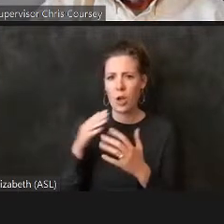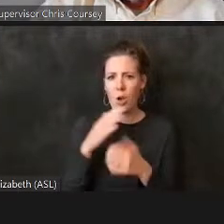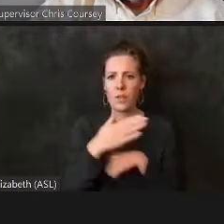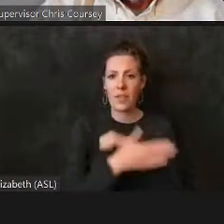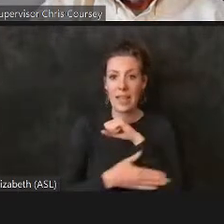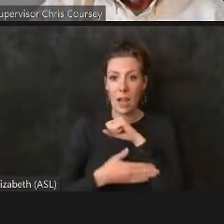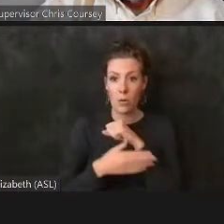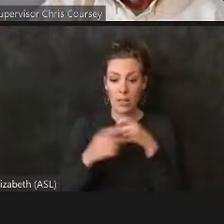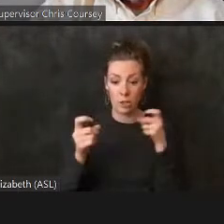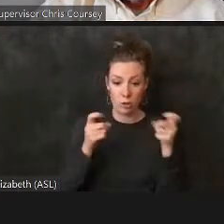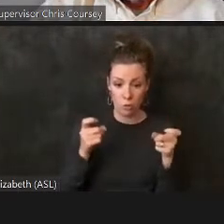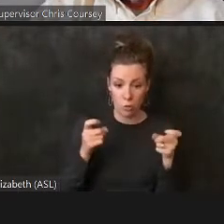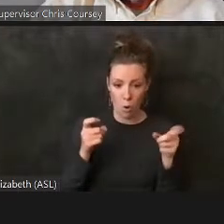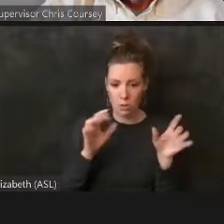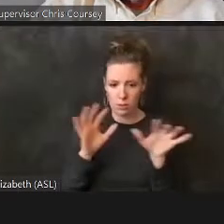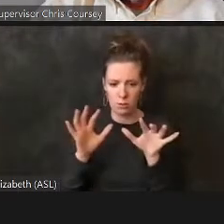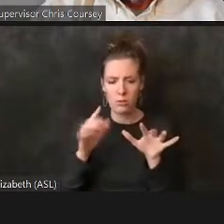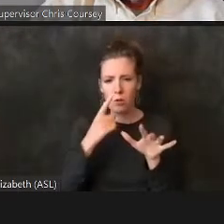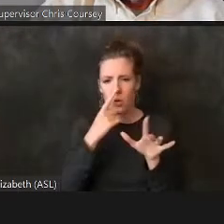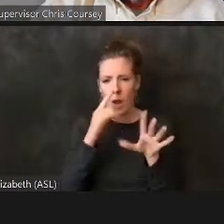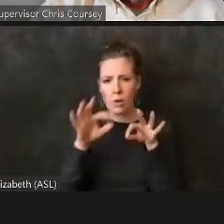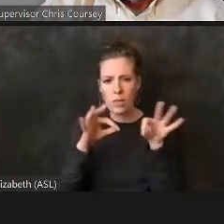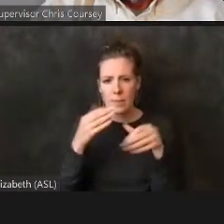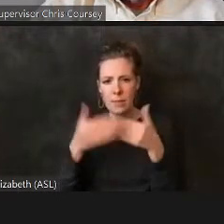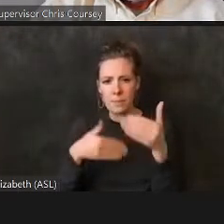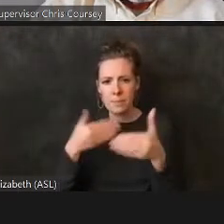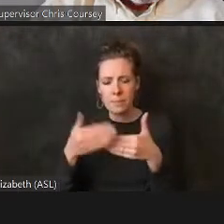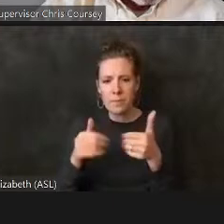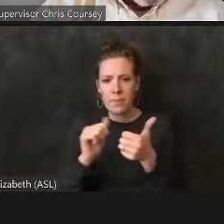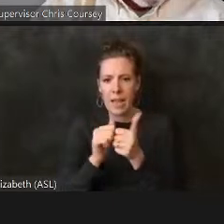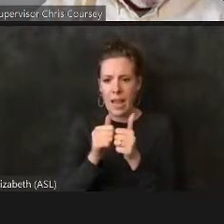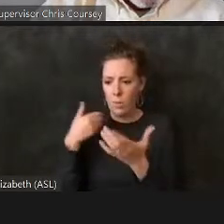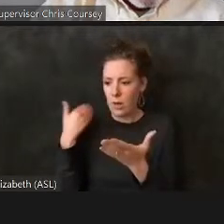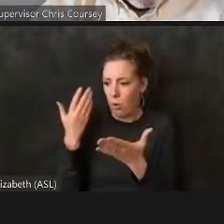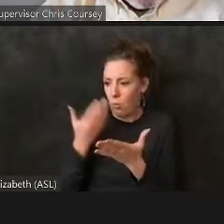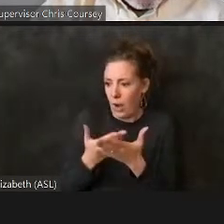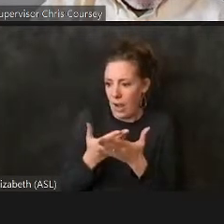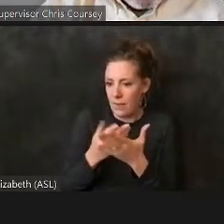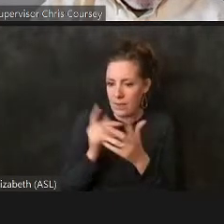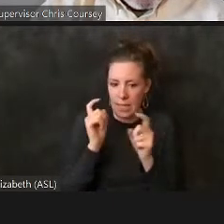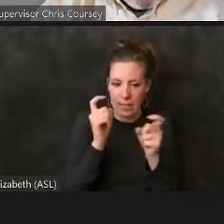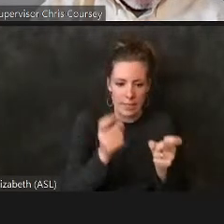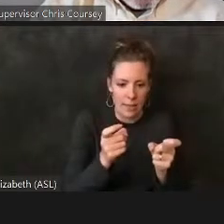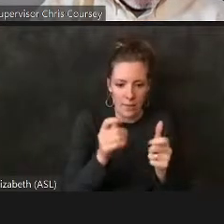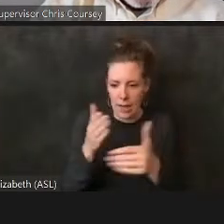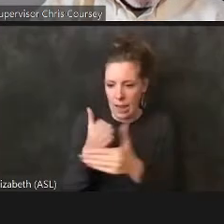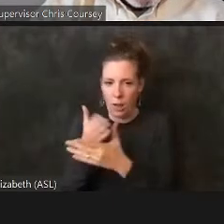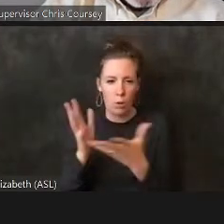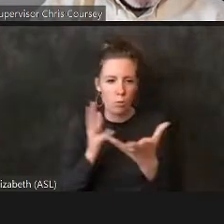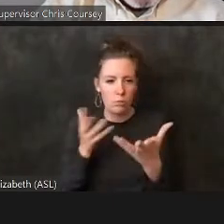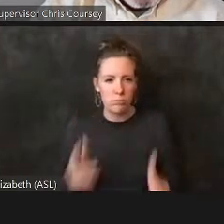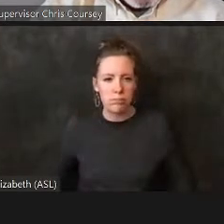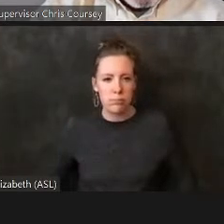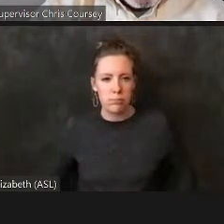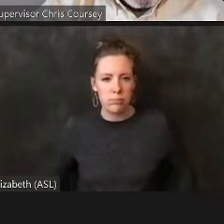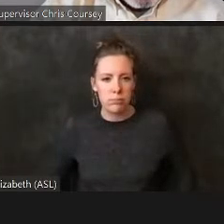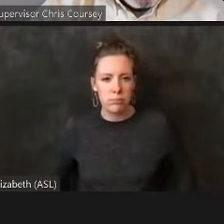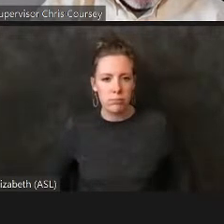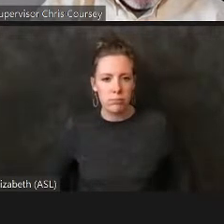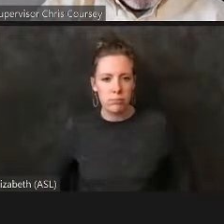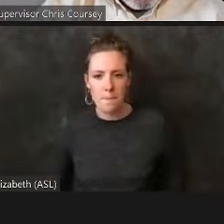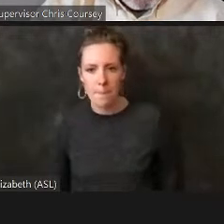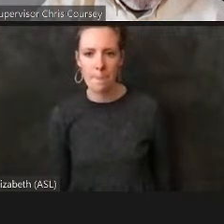the distribution. Can you explain that process of sort of how a vial arrives and then how it's distributed and who's in charge? Because I think there's a